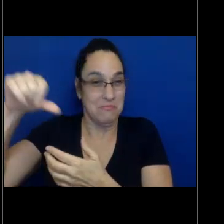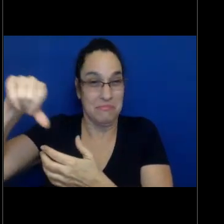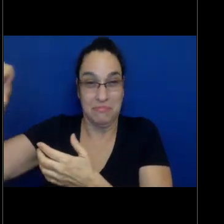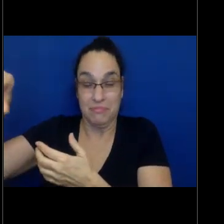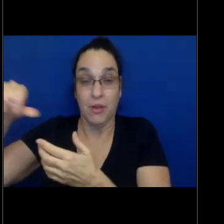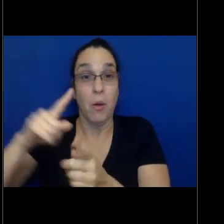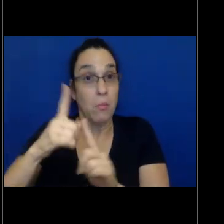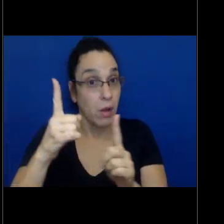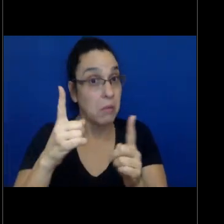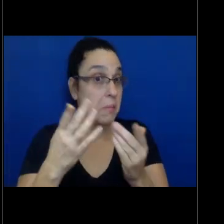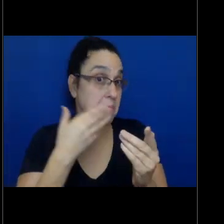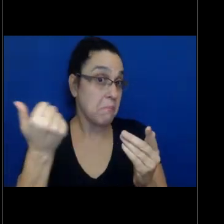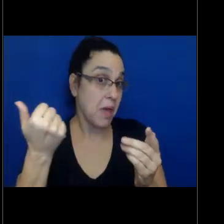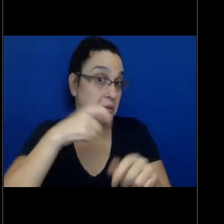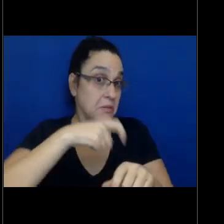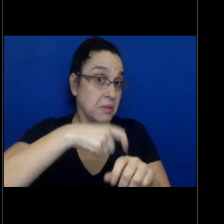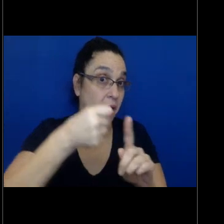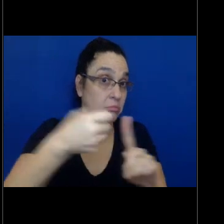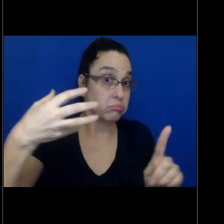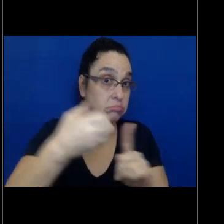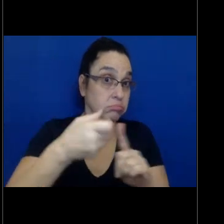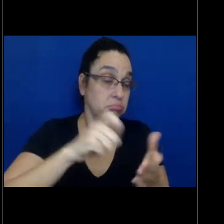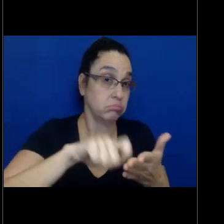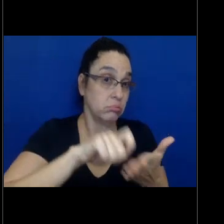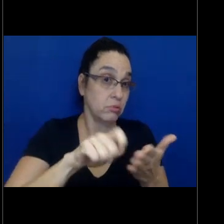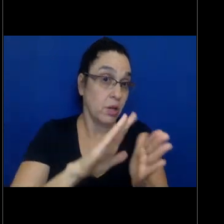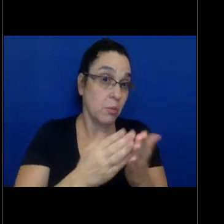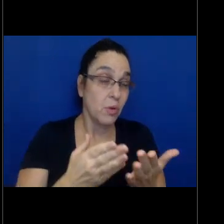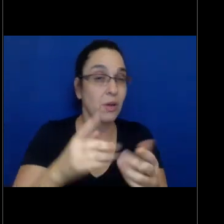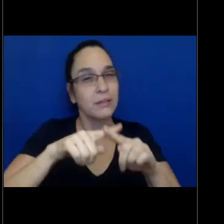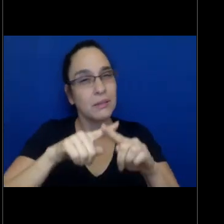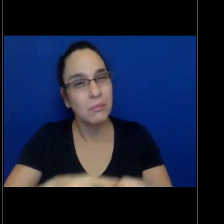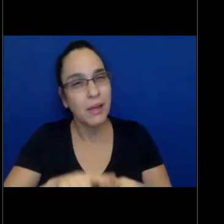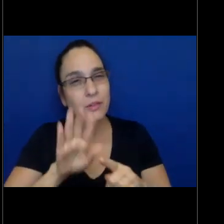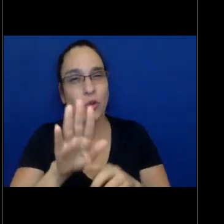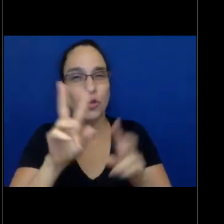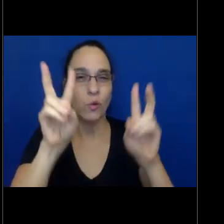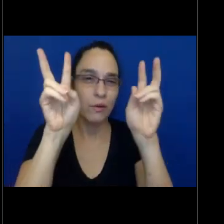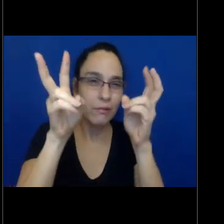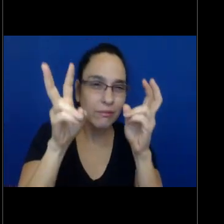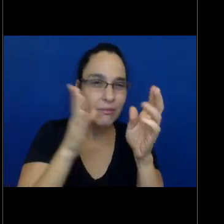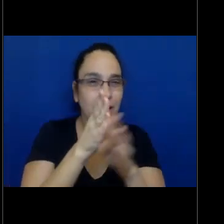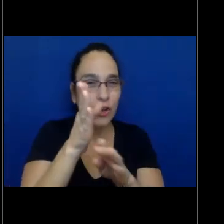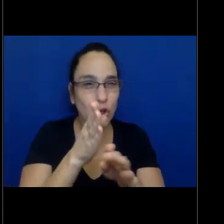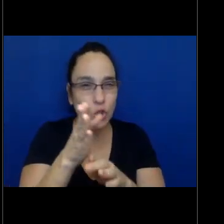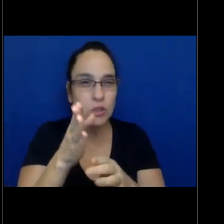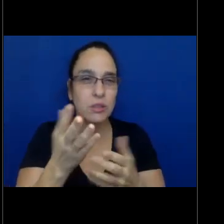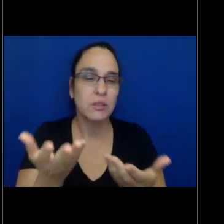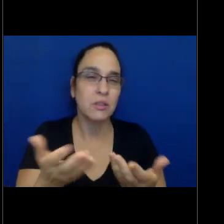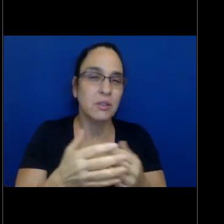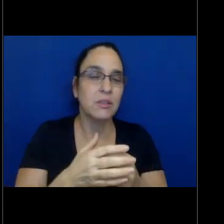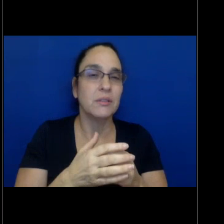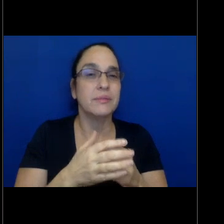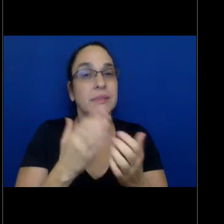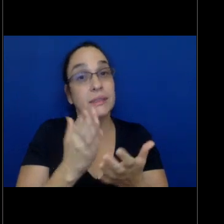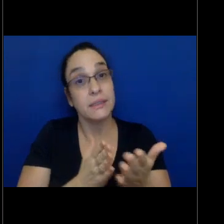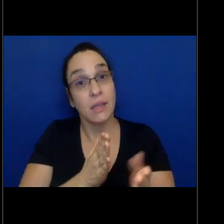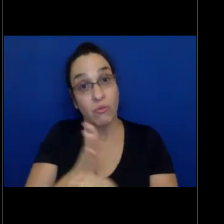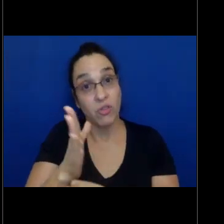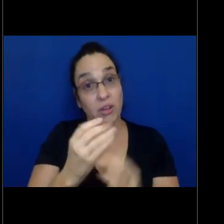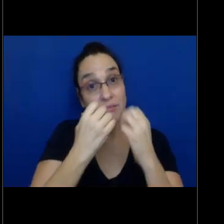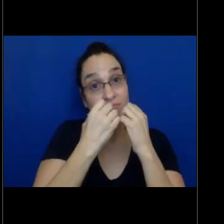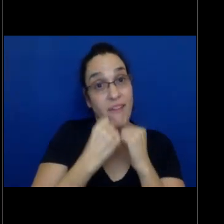course, this is a question that depends on the nature of your field. Some subfields value books